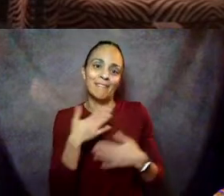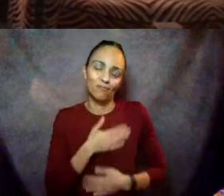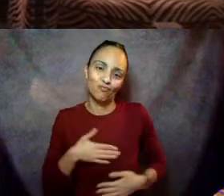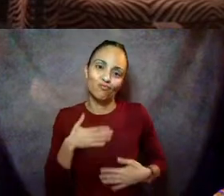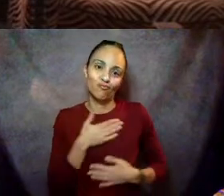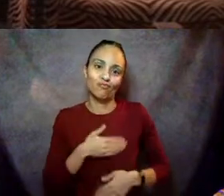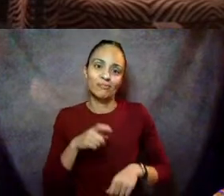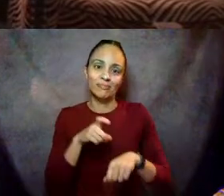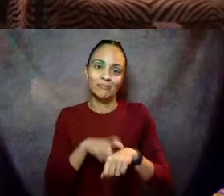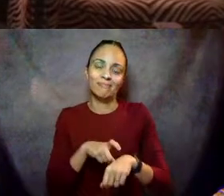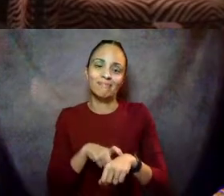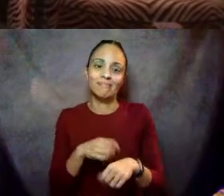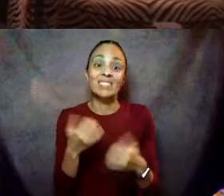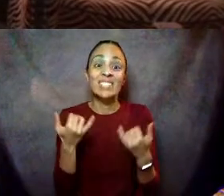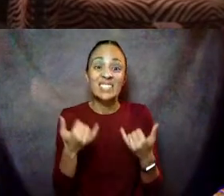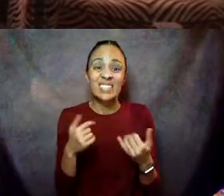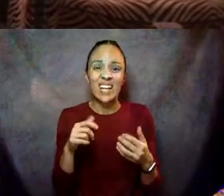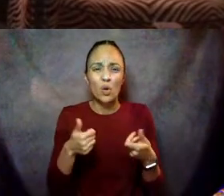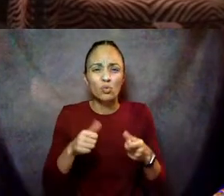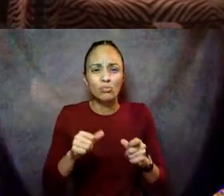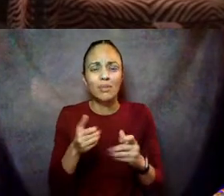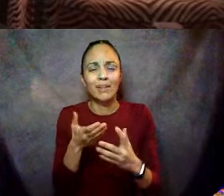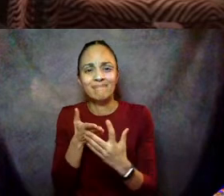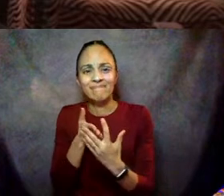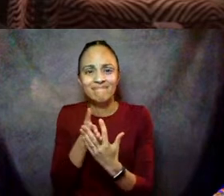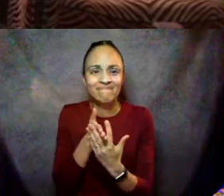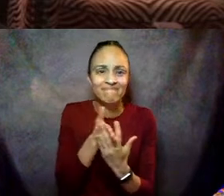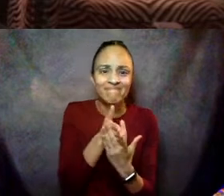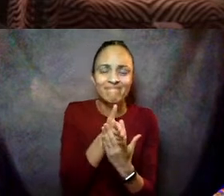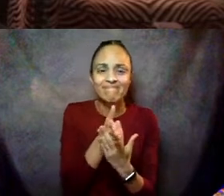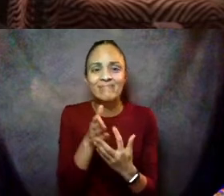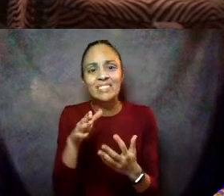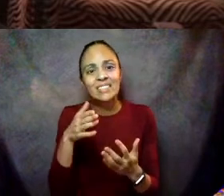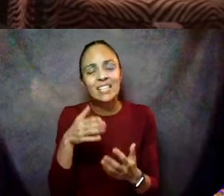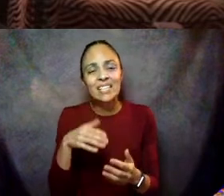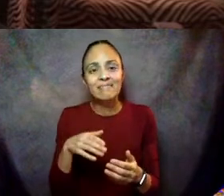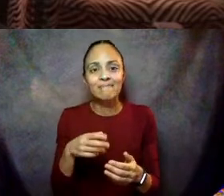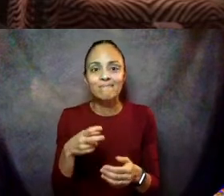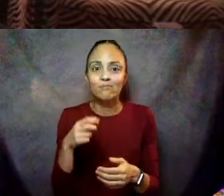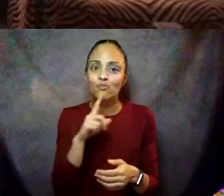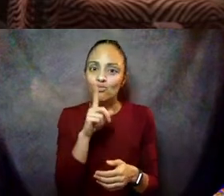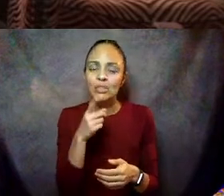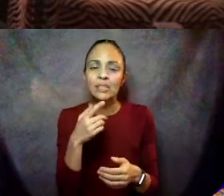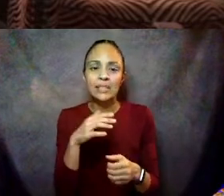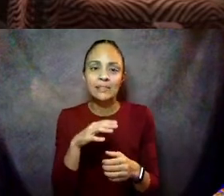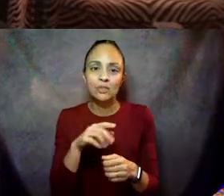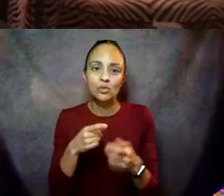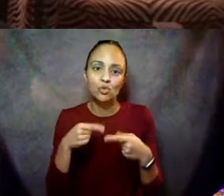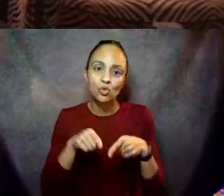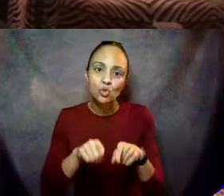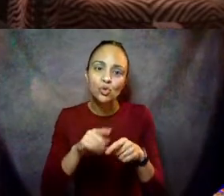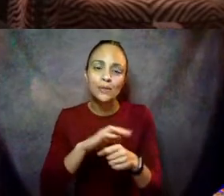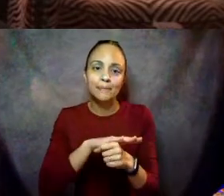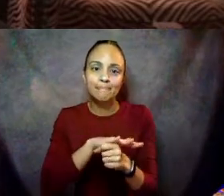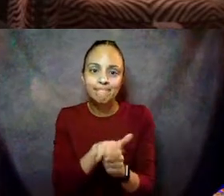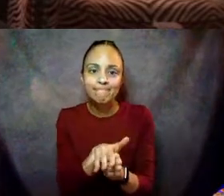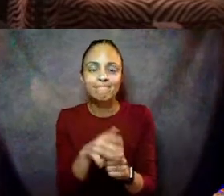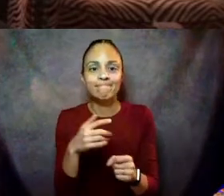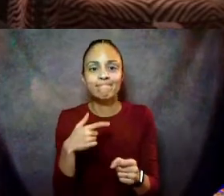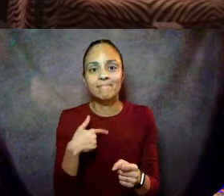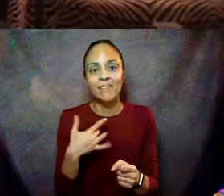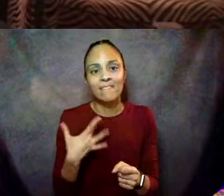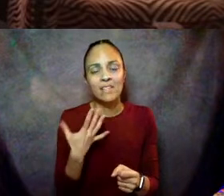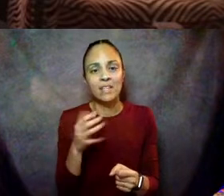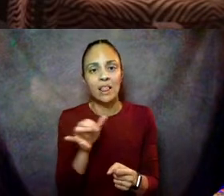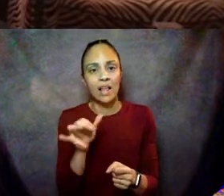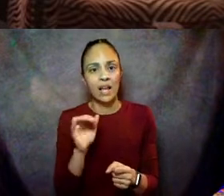pandemic, I think of us as frontline workers. For arts as a form of